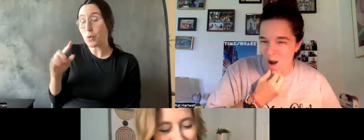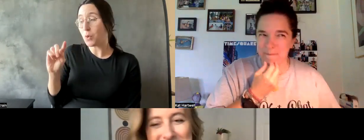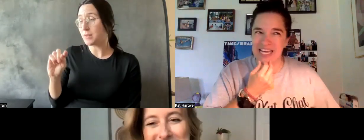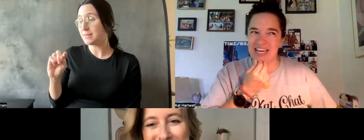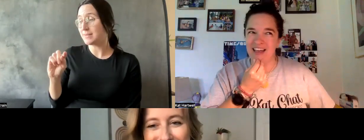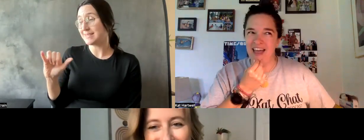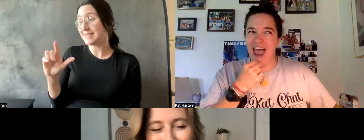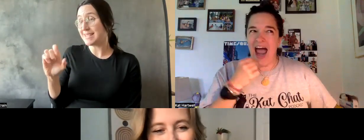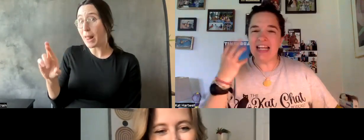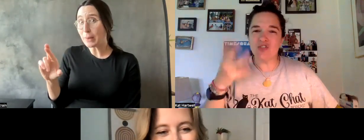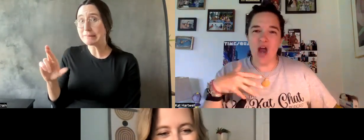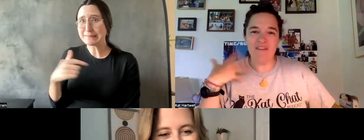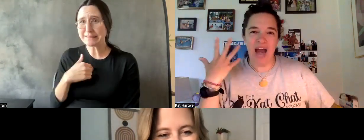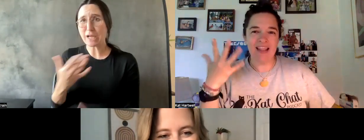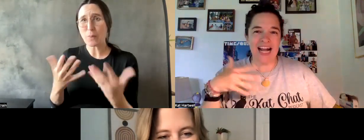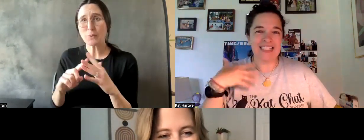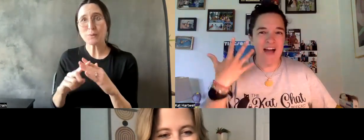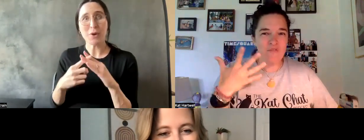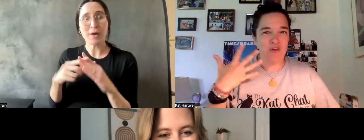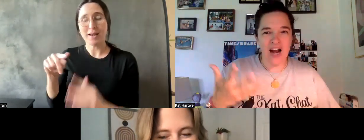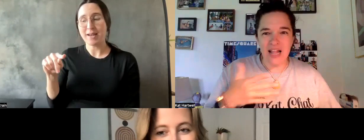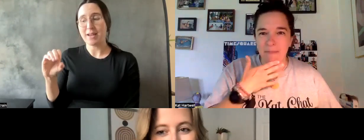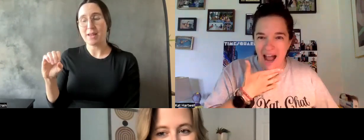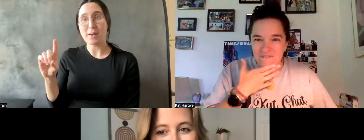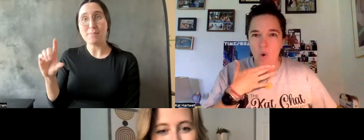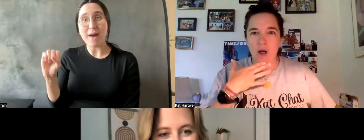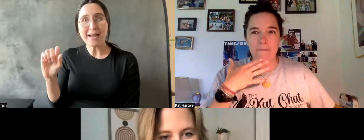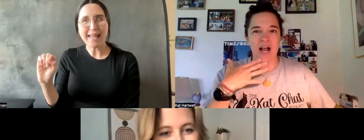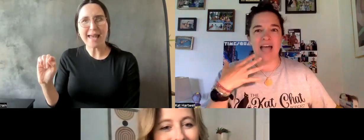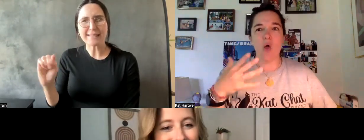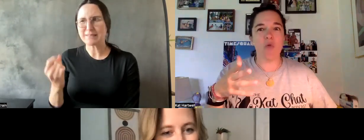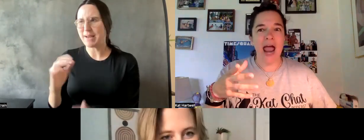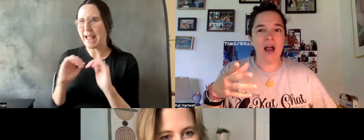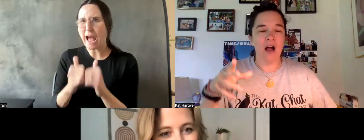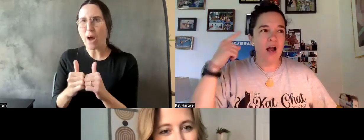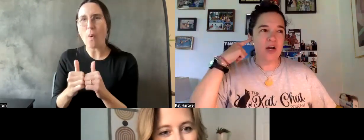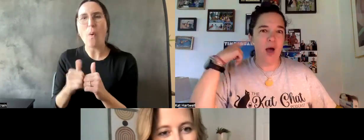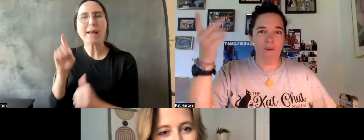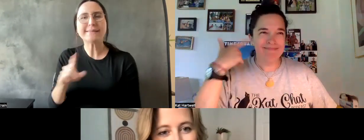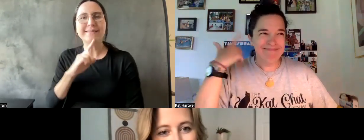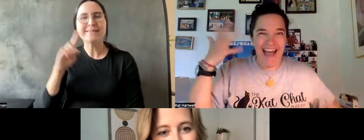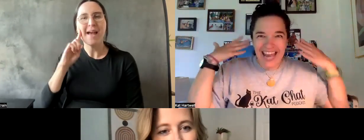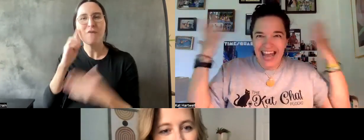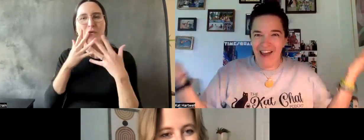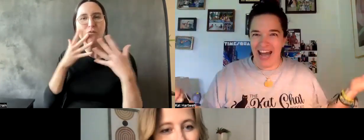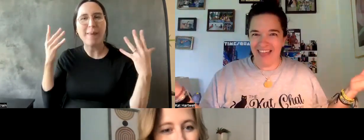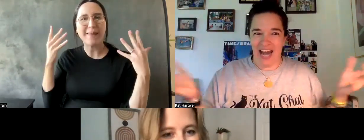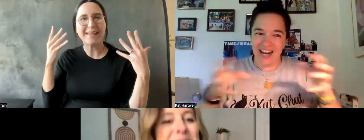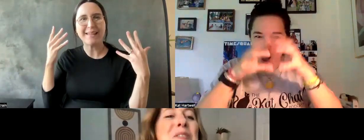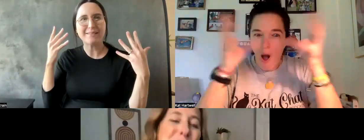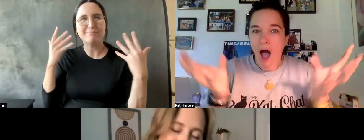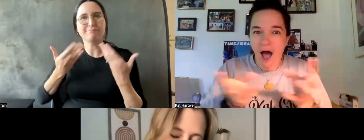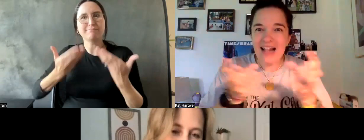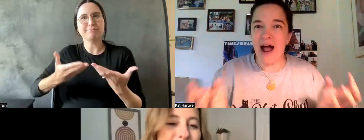know. I mean, I need to try to find like a duck-friendly platform because I don't like, I can't hear